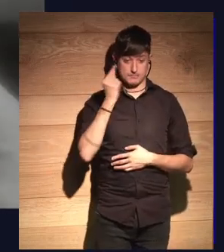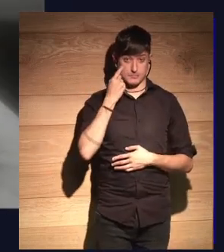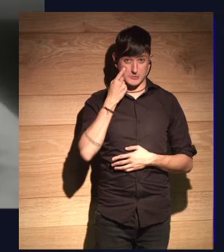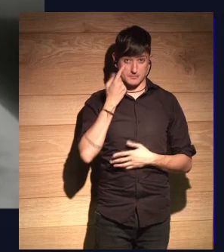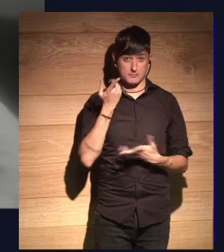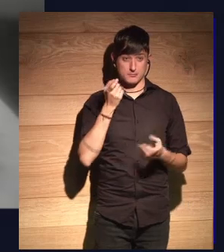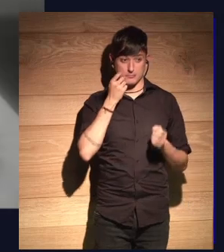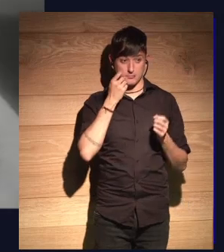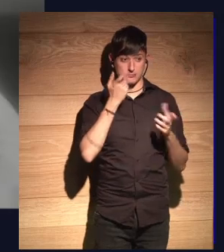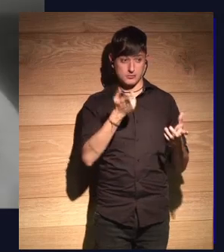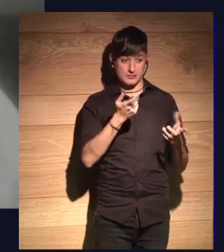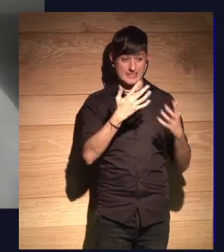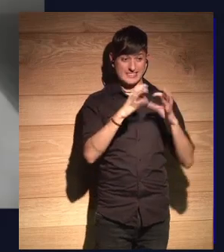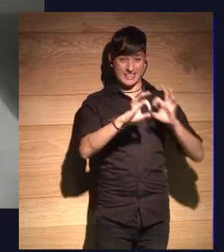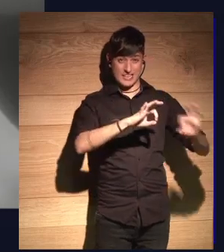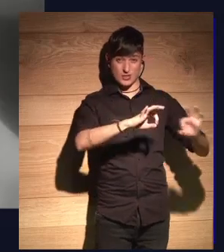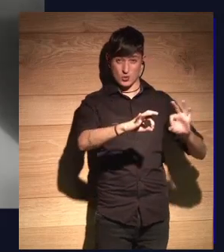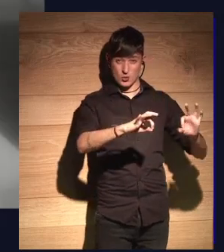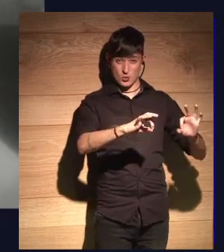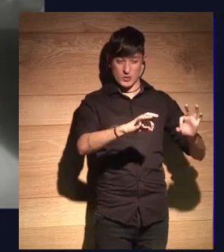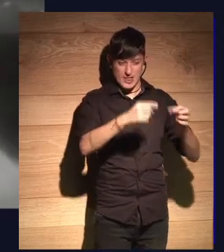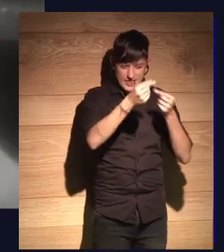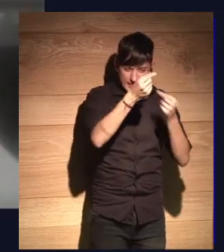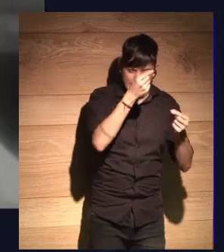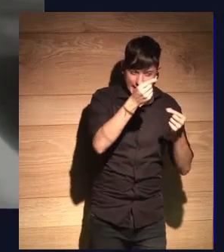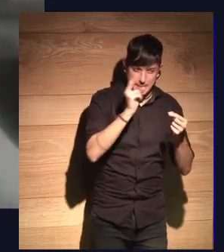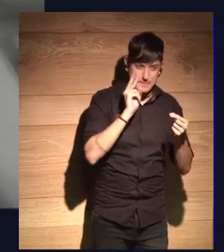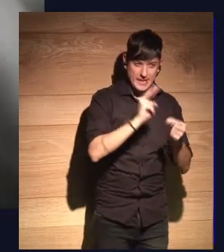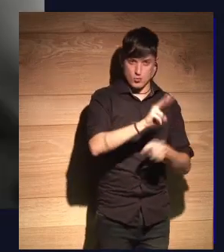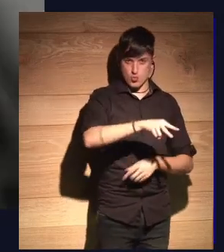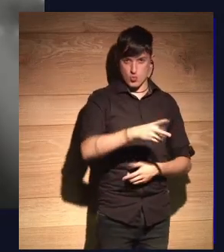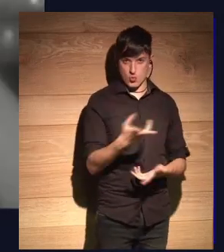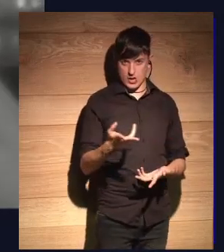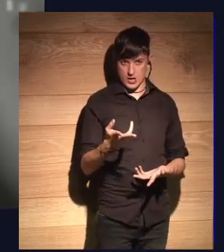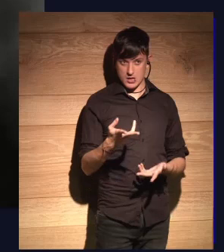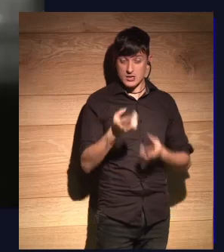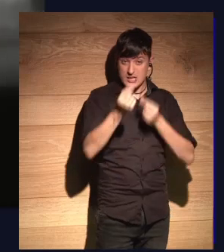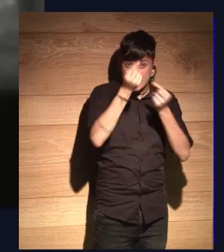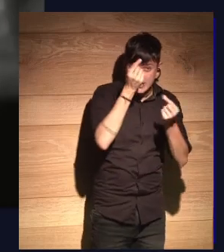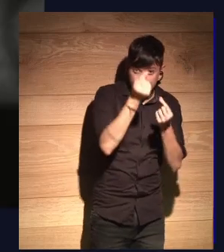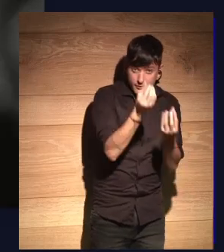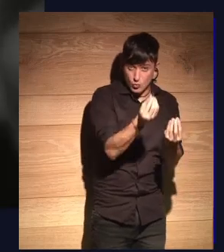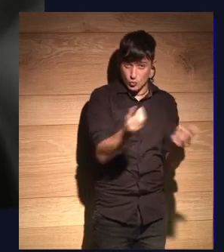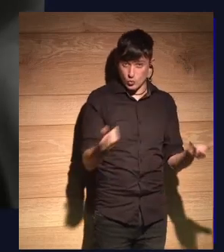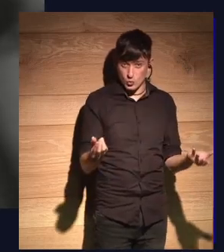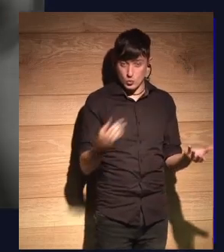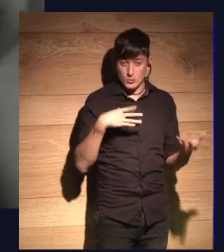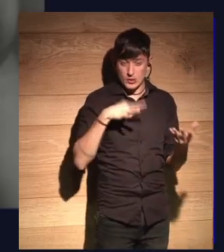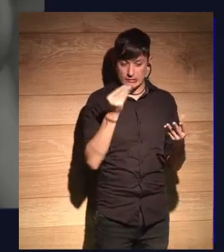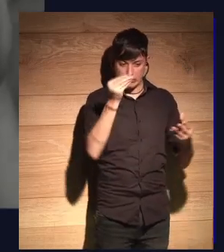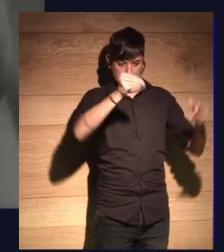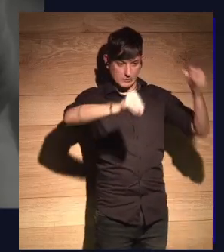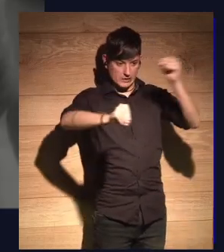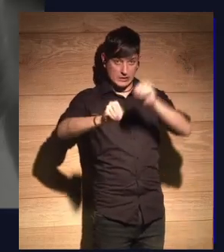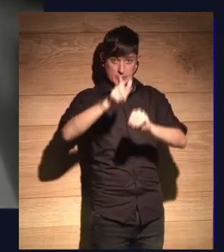in theater, you never see the details. And there are many, many details that you can put about a character. Like, that is what film is great